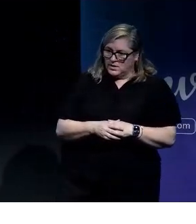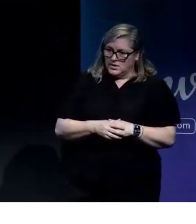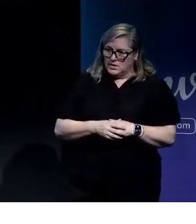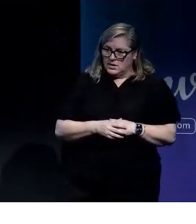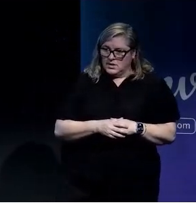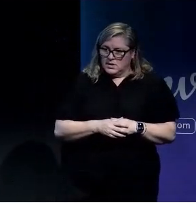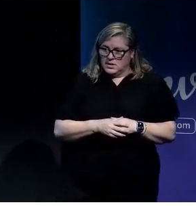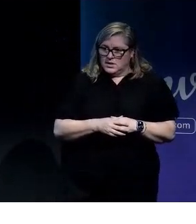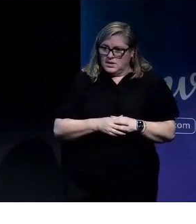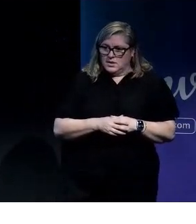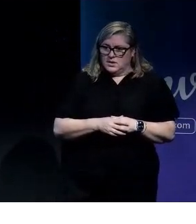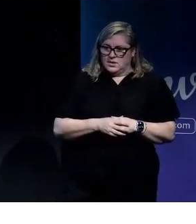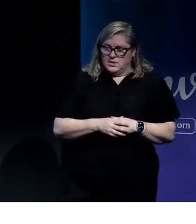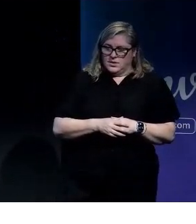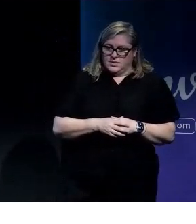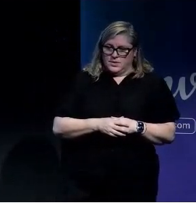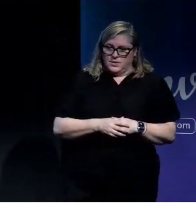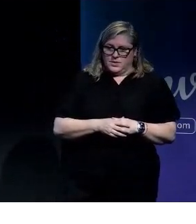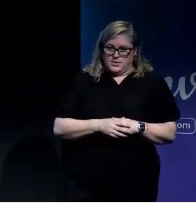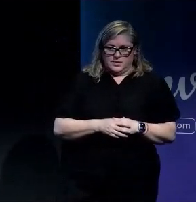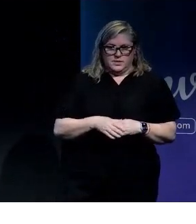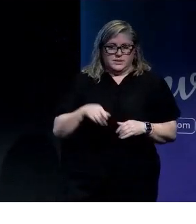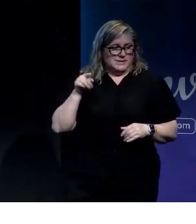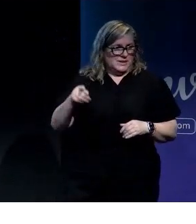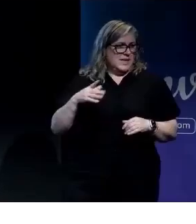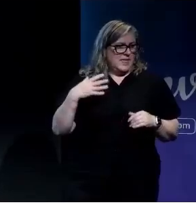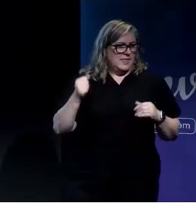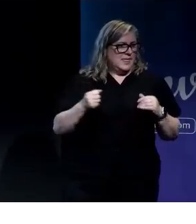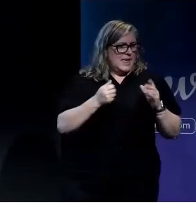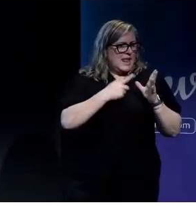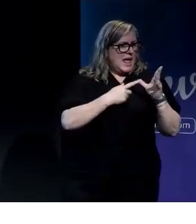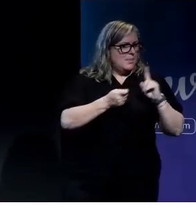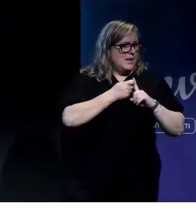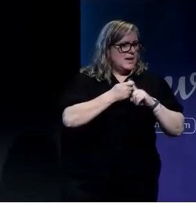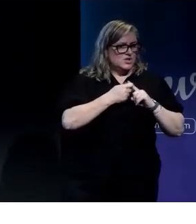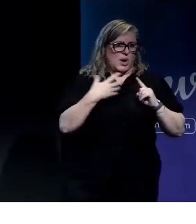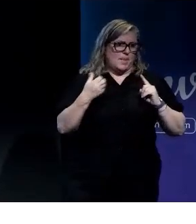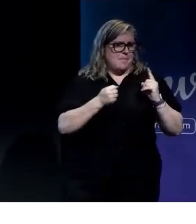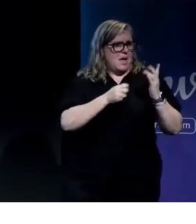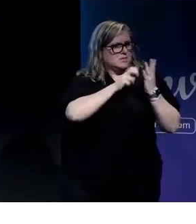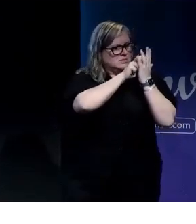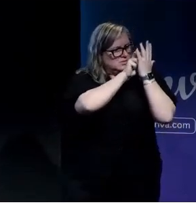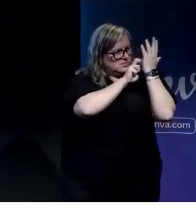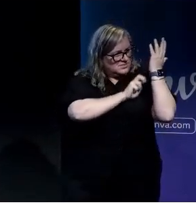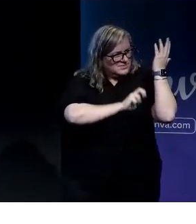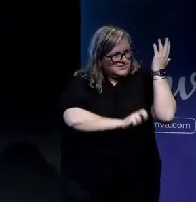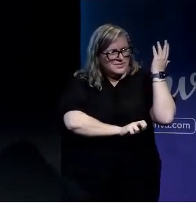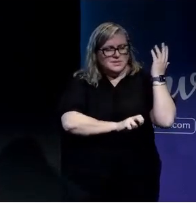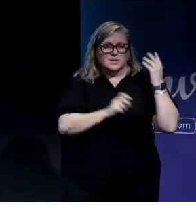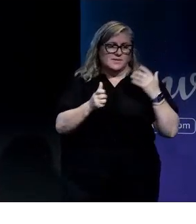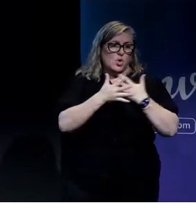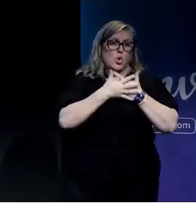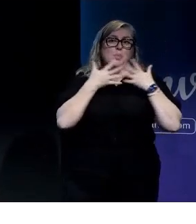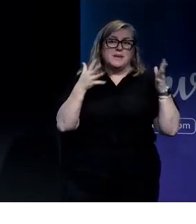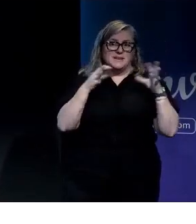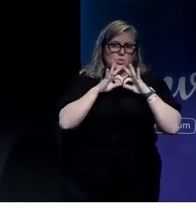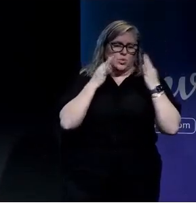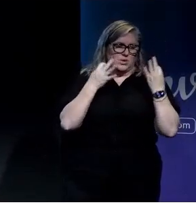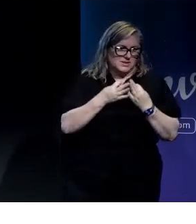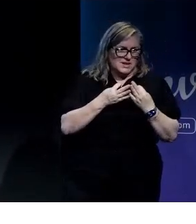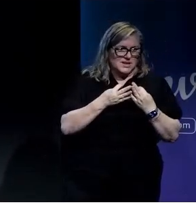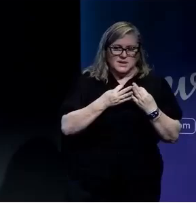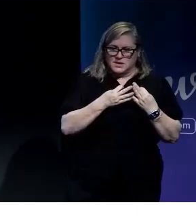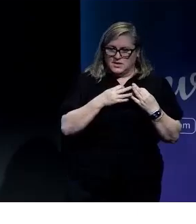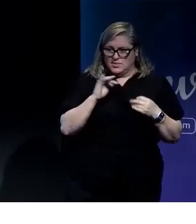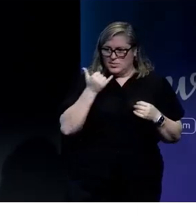And so then you inventory your applications, and that's going to, for a large organization, it's likely that